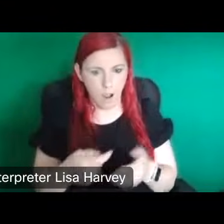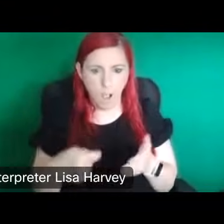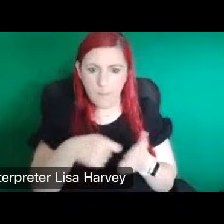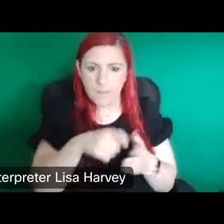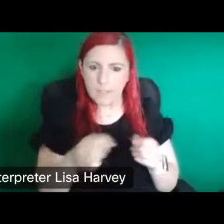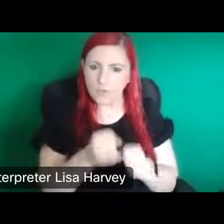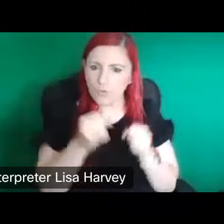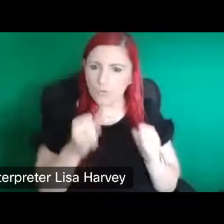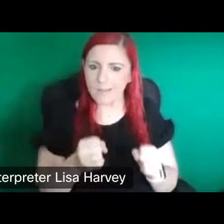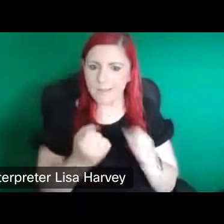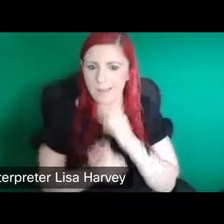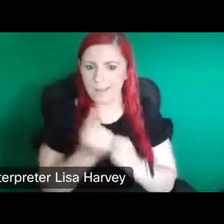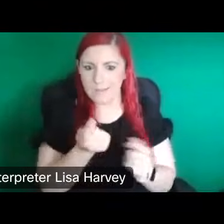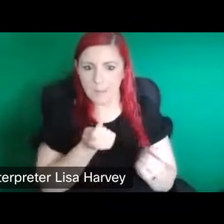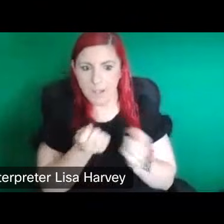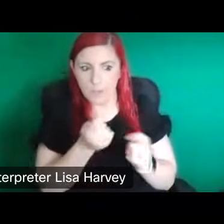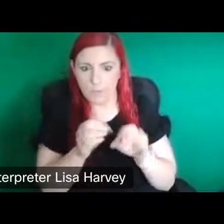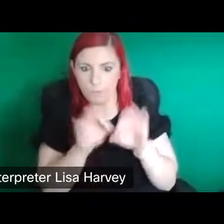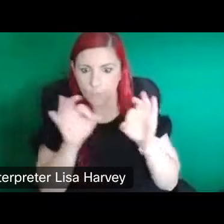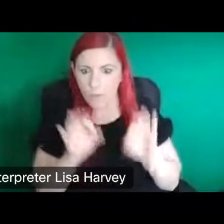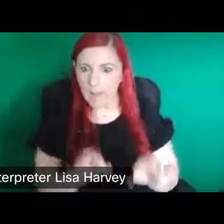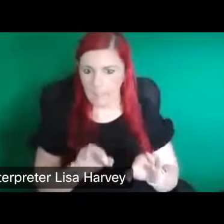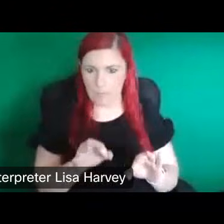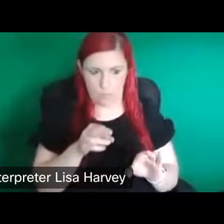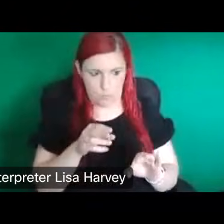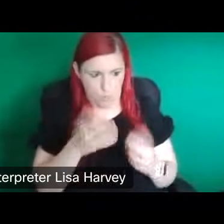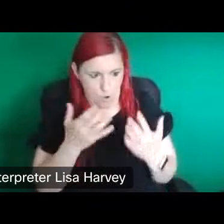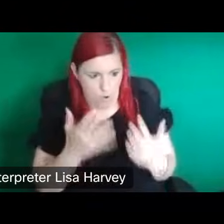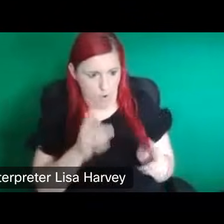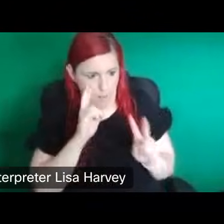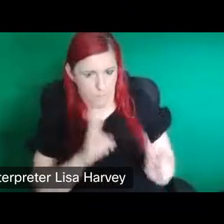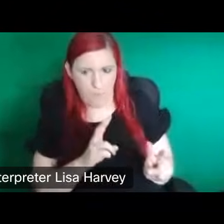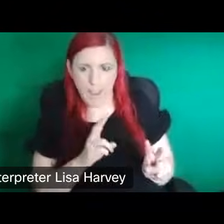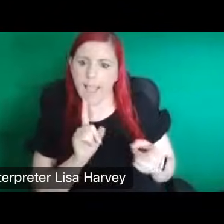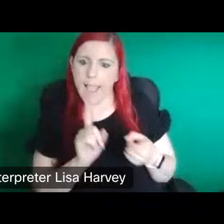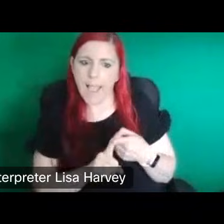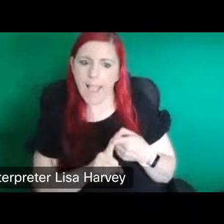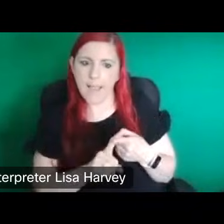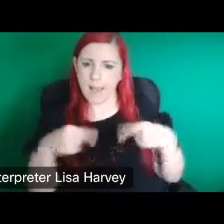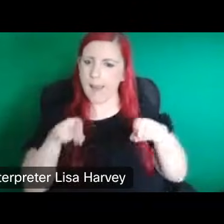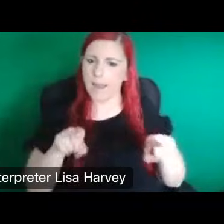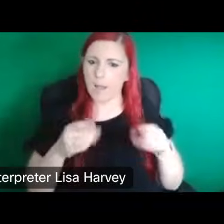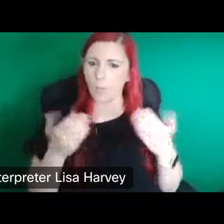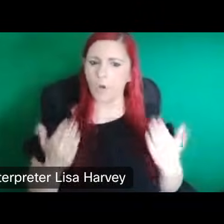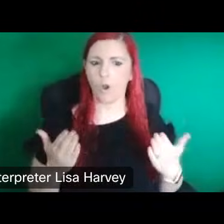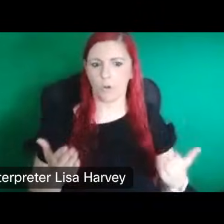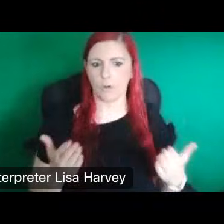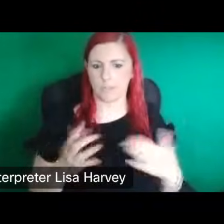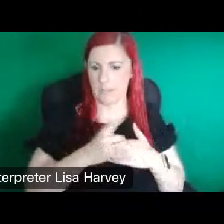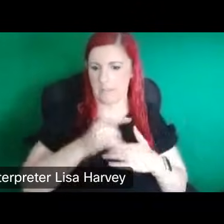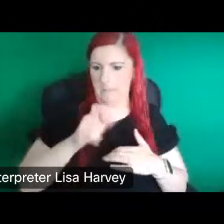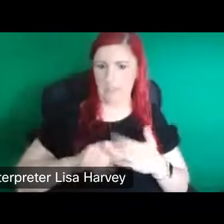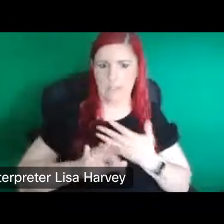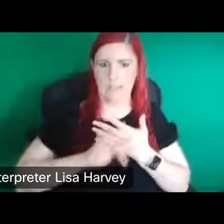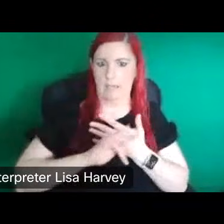framework, which we're currently reviewing and aligning it with the current patient safety standards and legislation. So